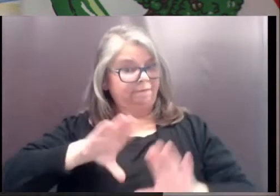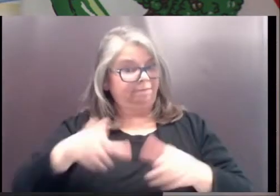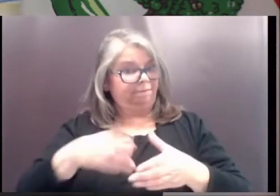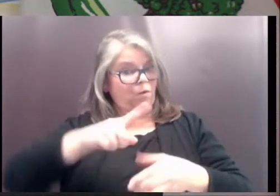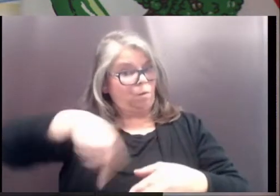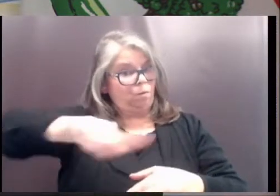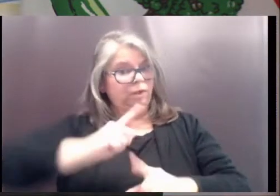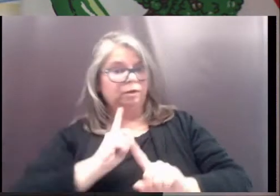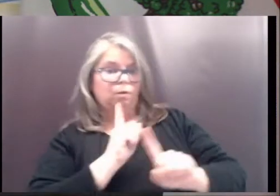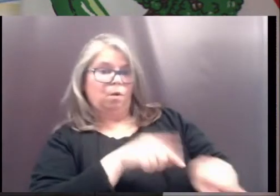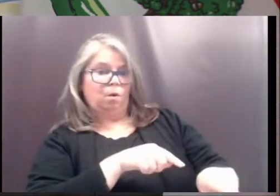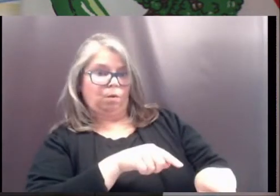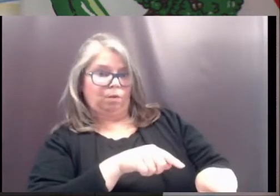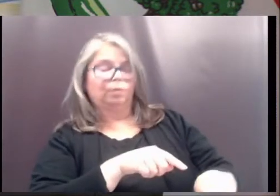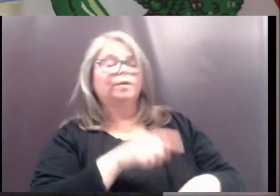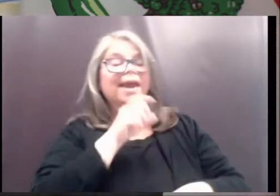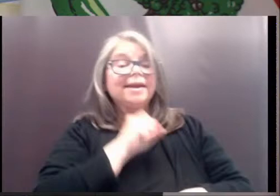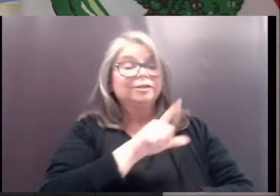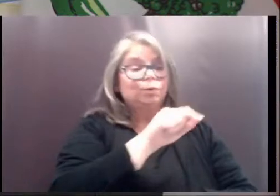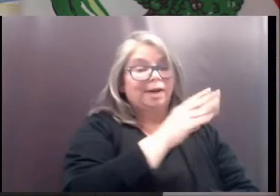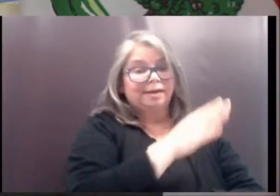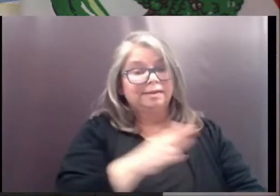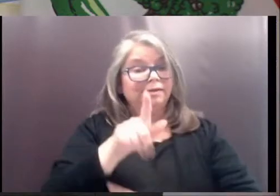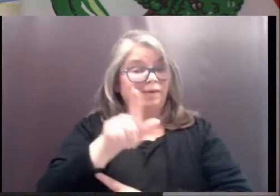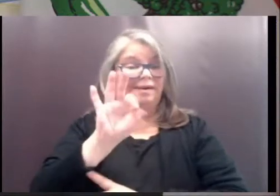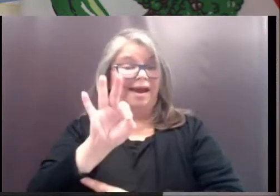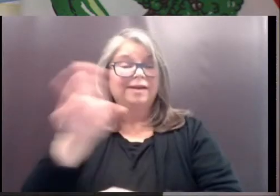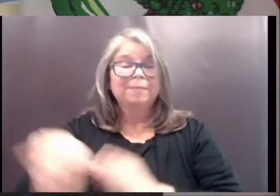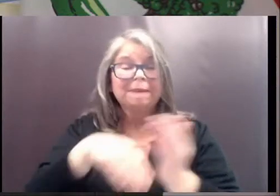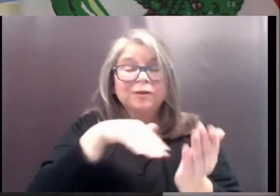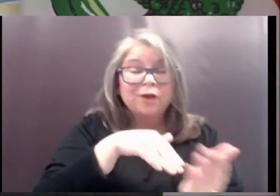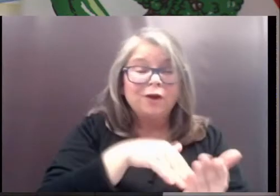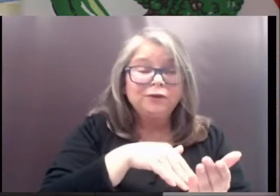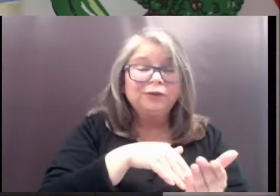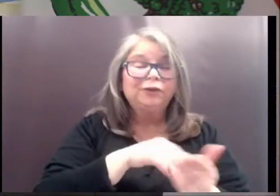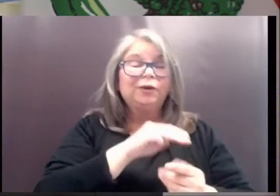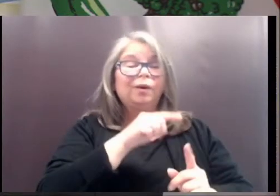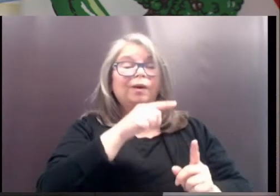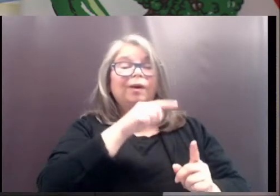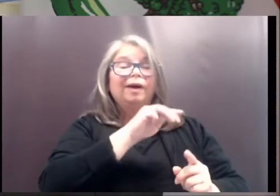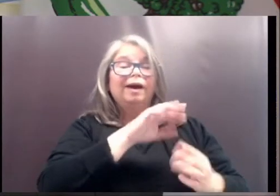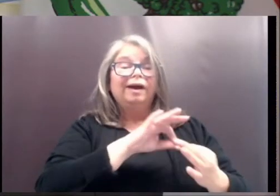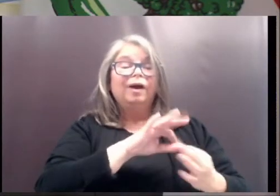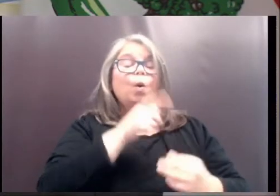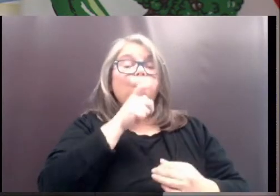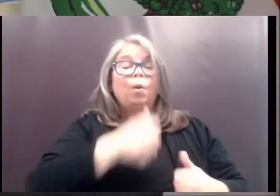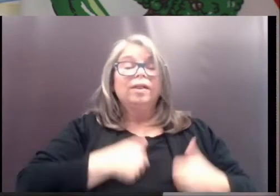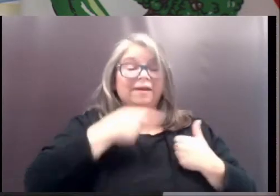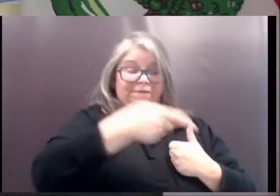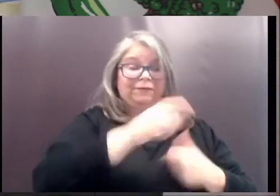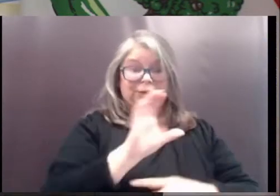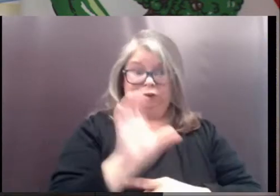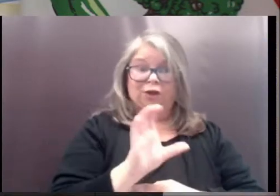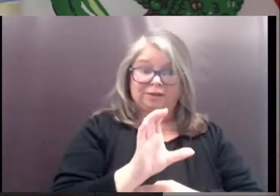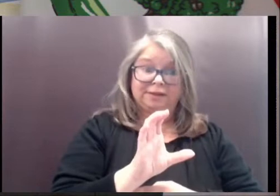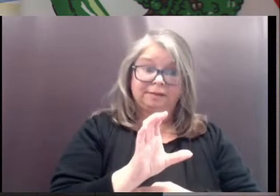to 29, as Dr. Morrison mentioned, those living within the Charlottetown area, and if you're living with multiple roommates